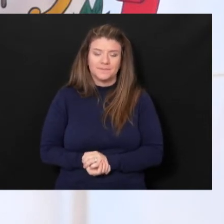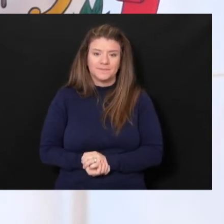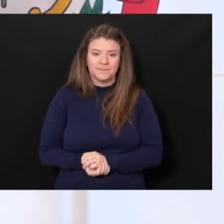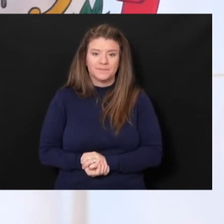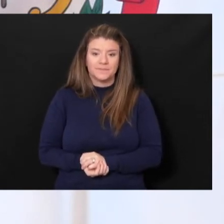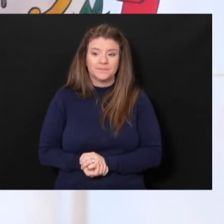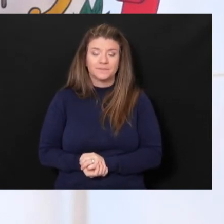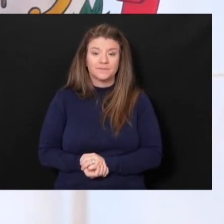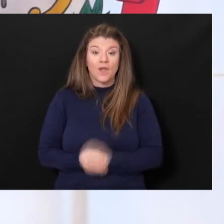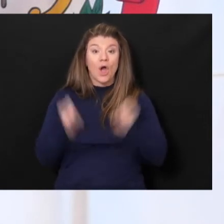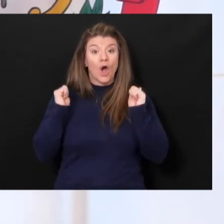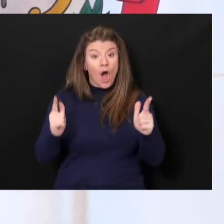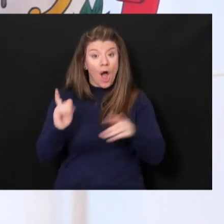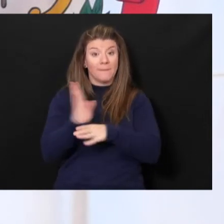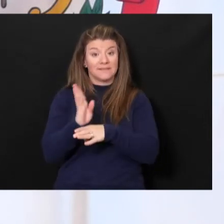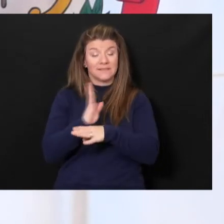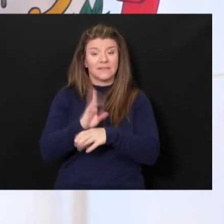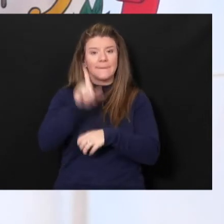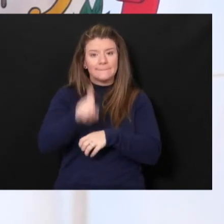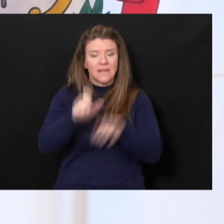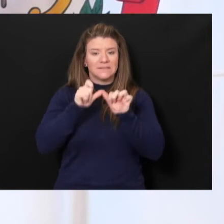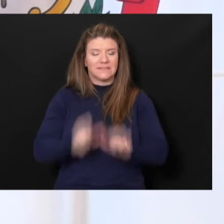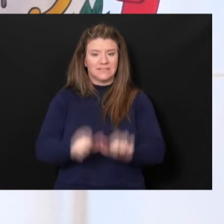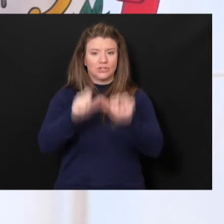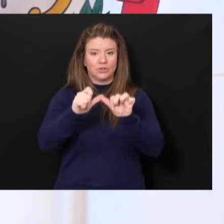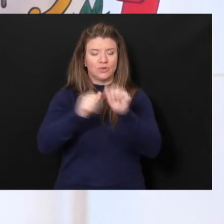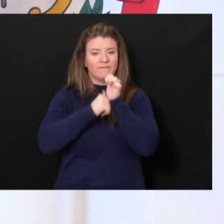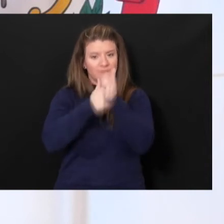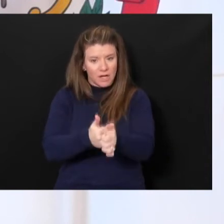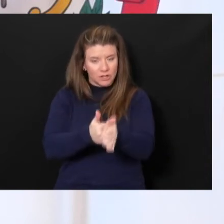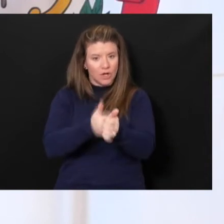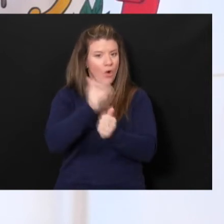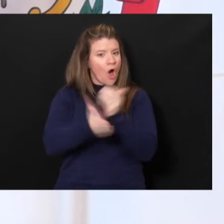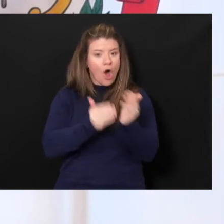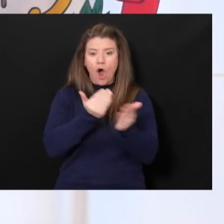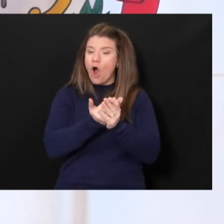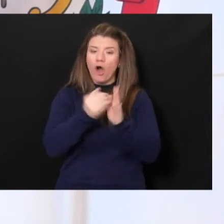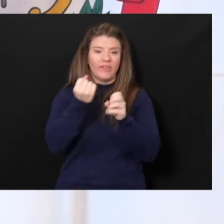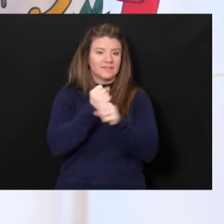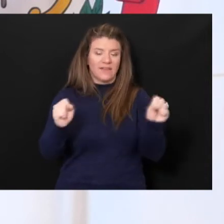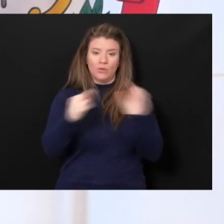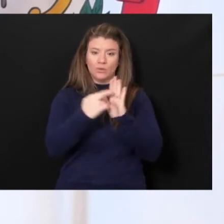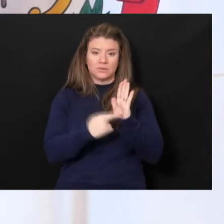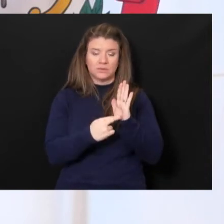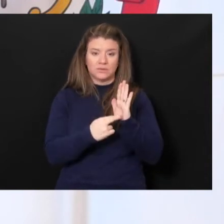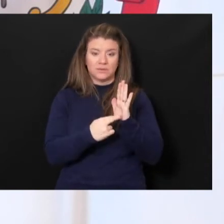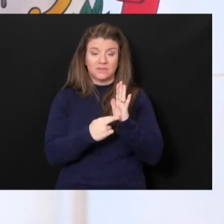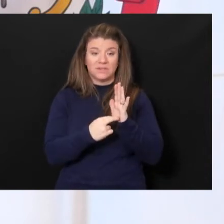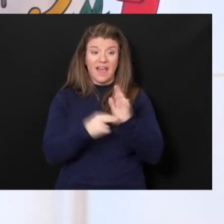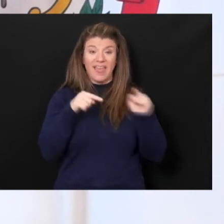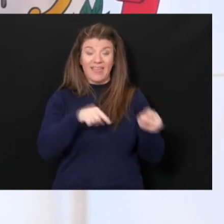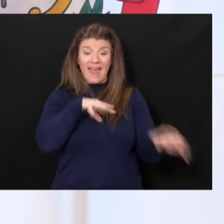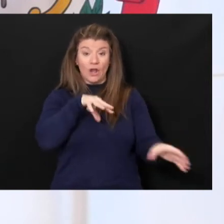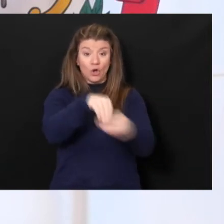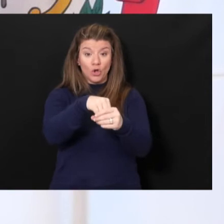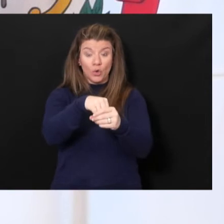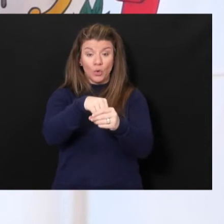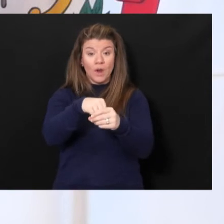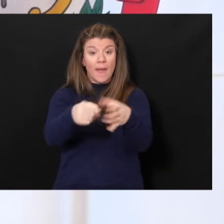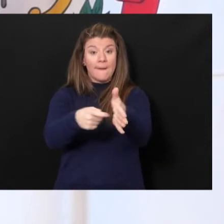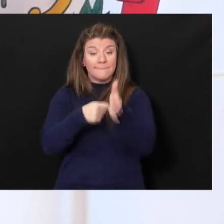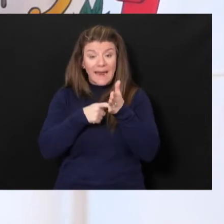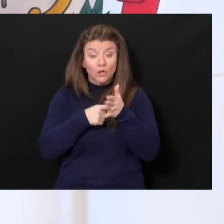All businesses must continue to follow all the other safety guidelines. These include mandatory